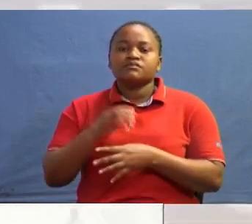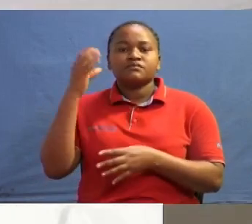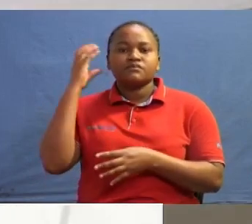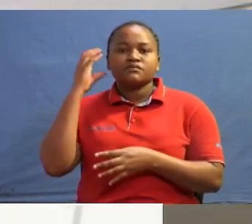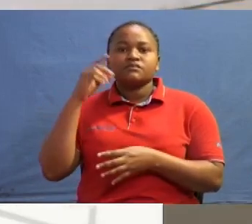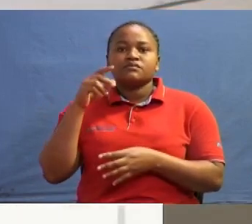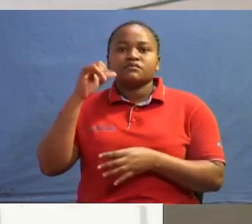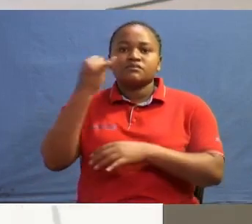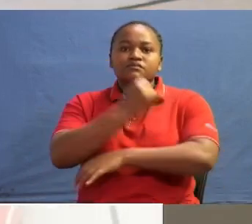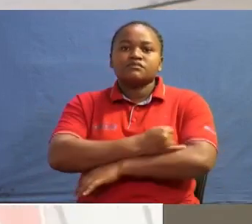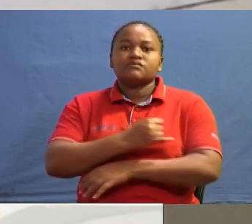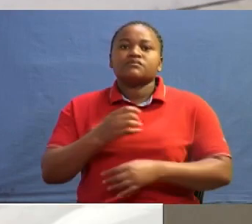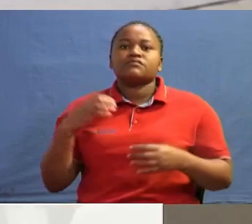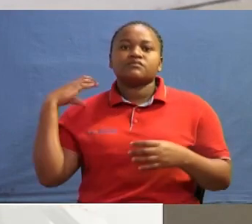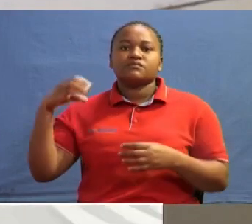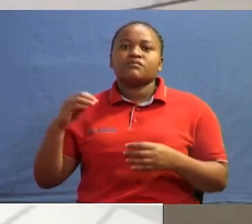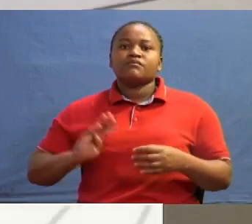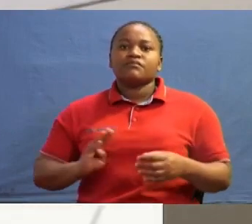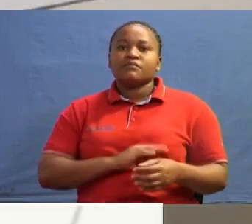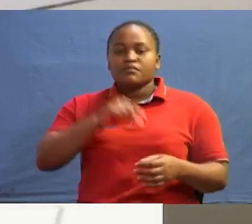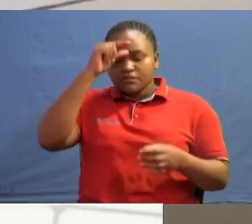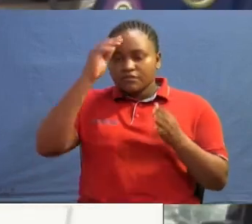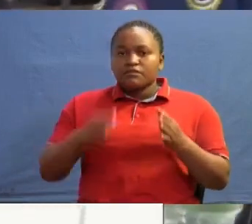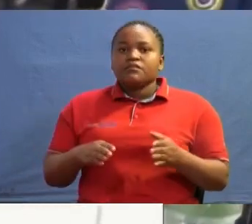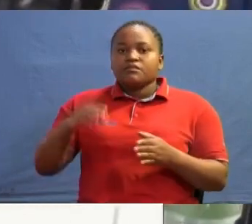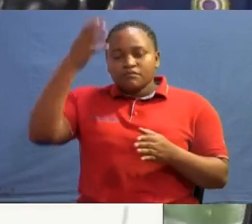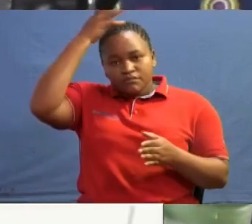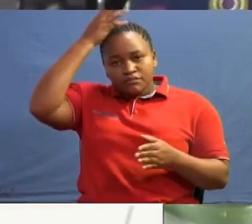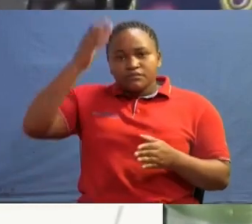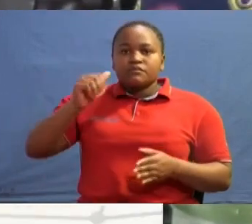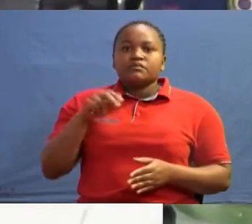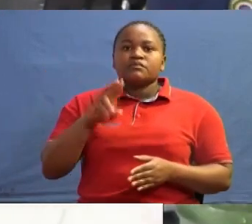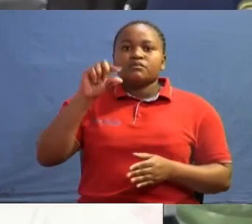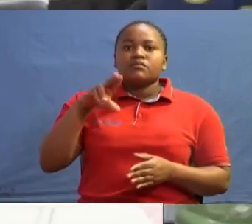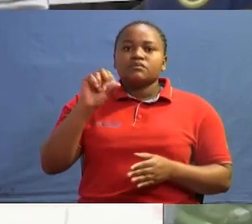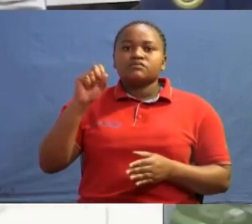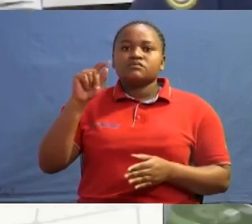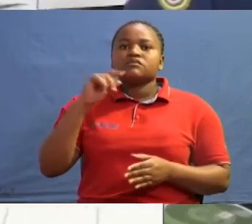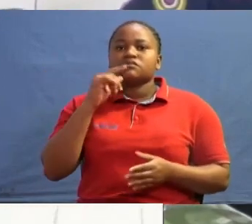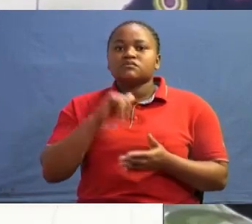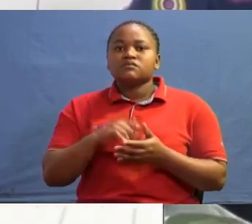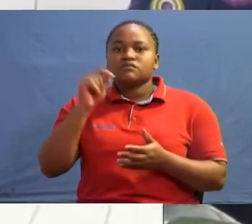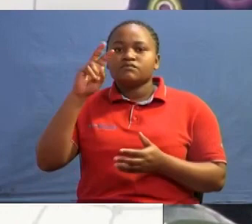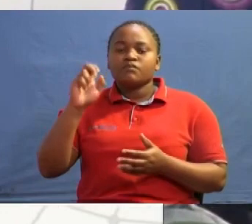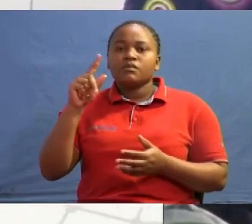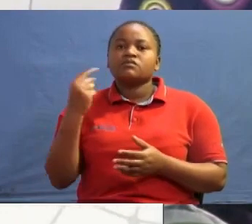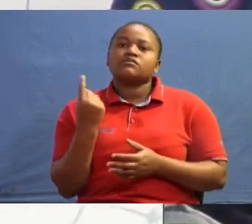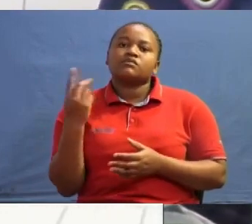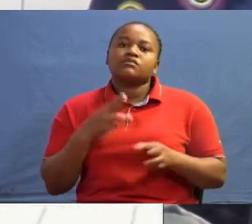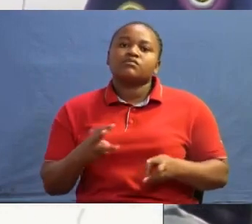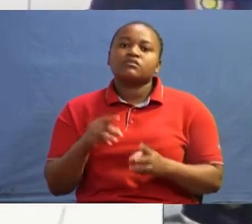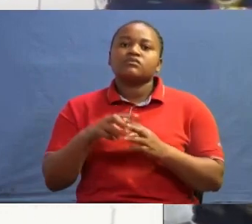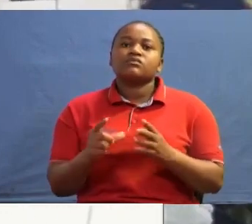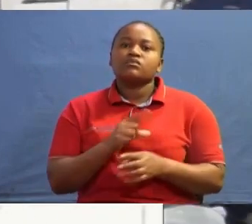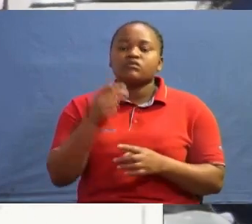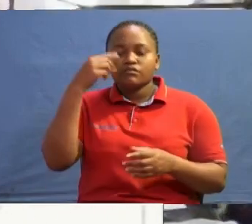College, the institution's chair of Board of Governors, Bishop Augustine Rugut, reiterated that TVETs was the only way to